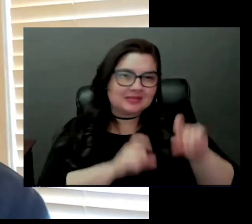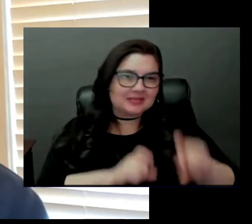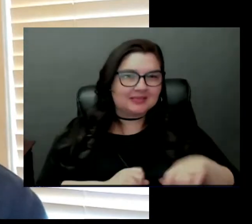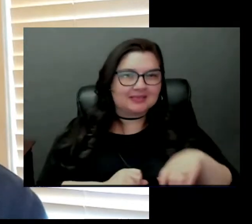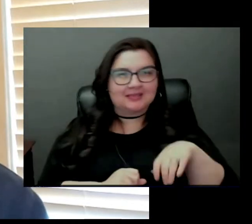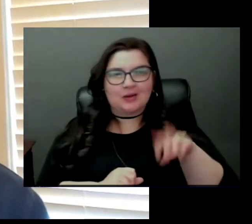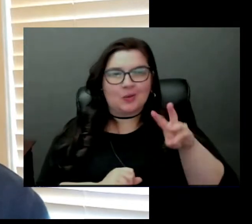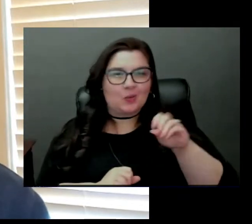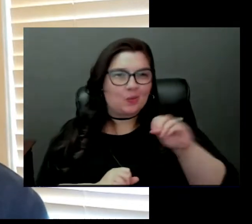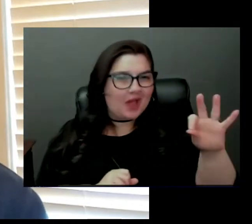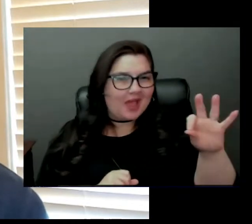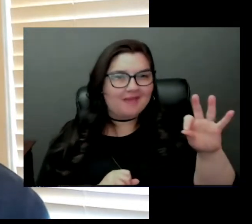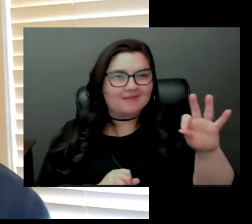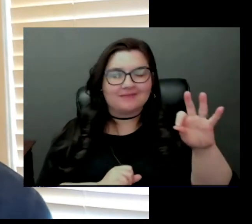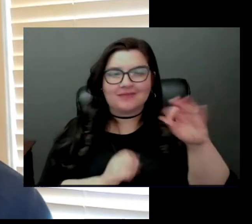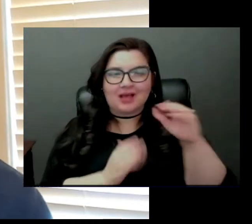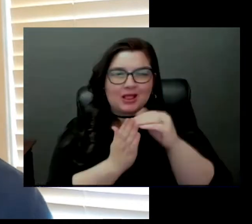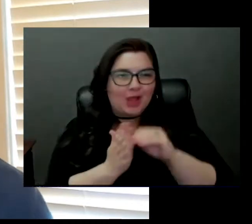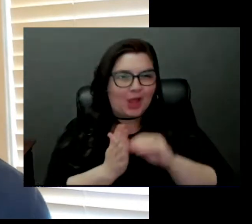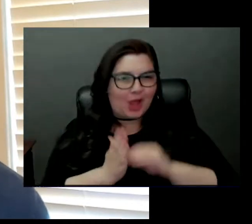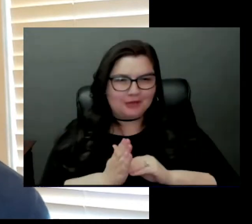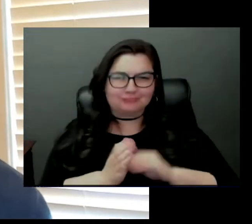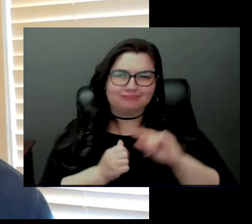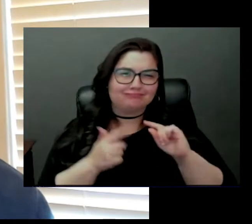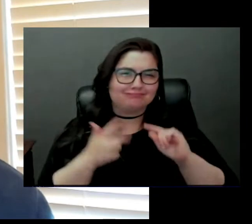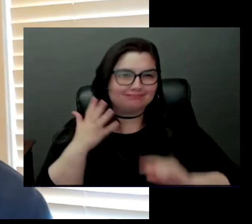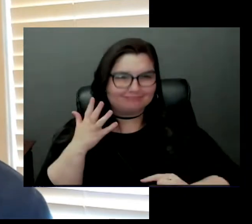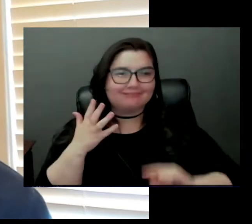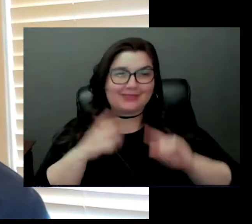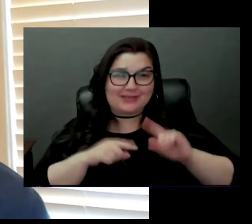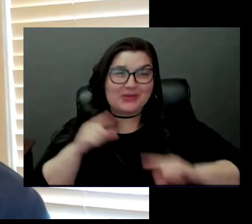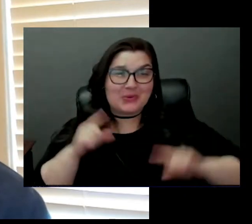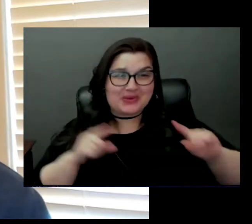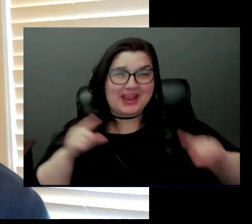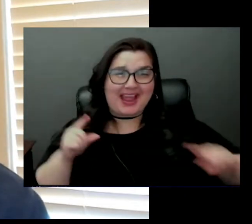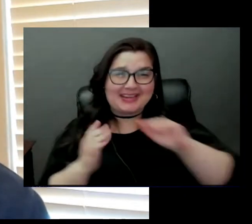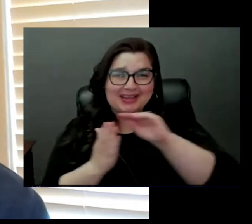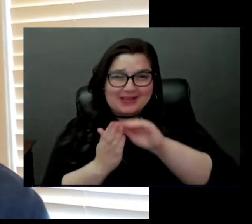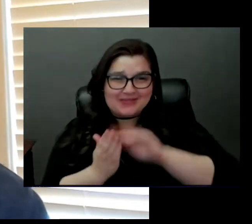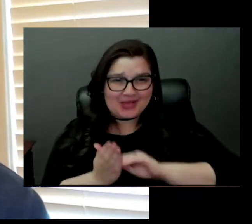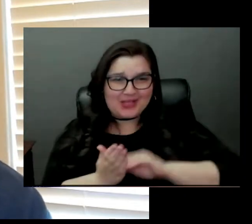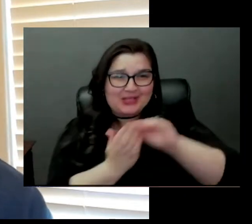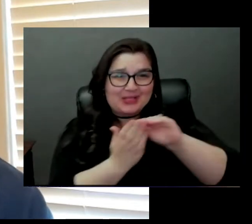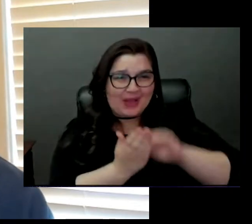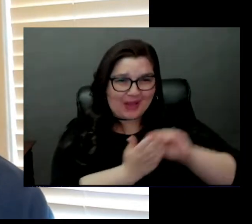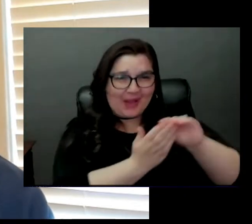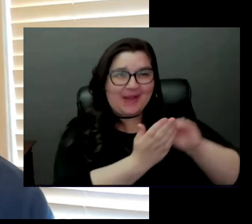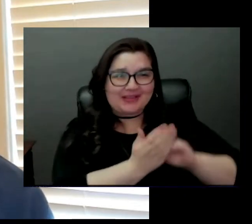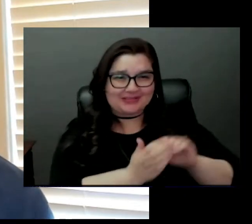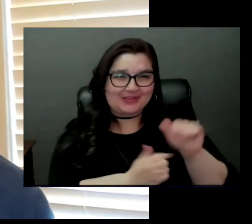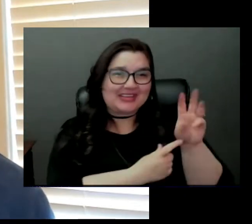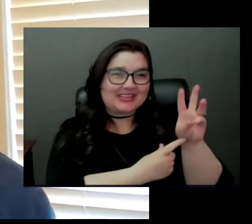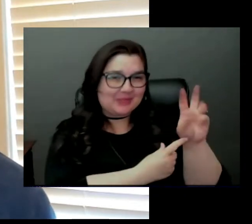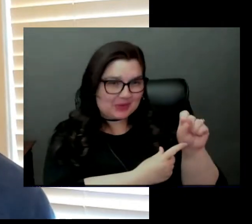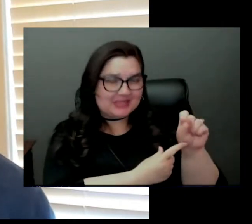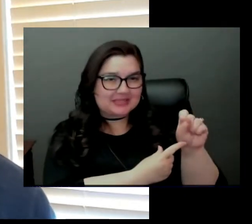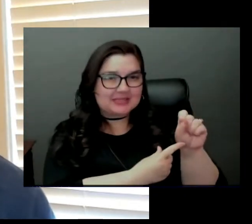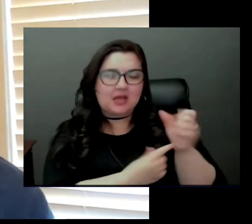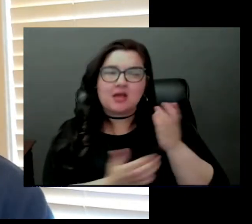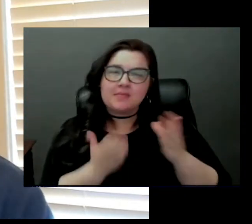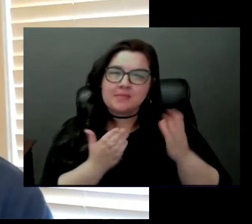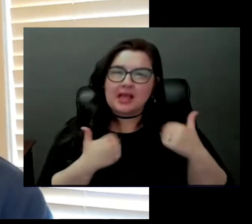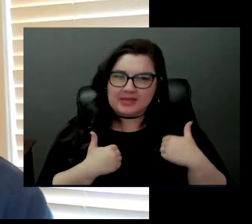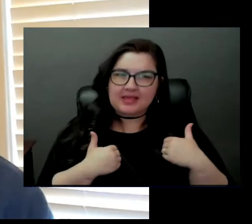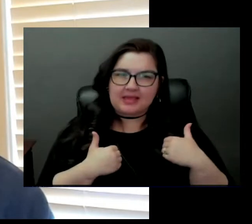logs. There's a great variety of sources of logging in AWS. You might have all of these streaming